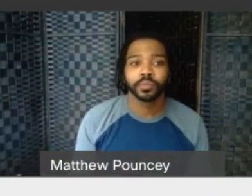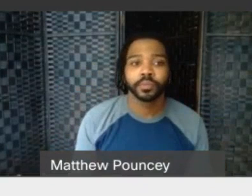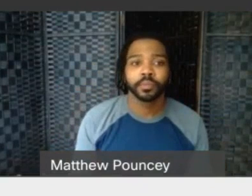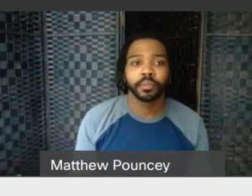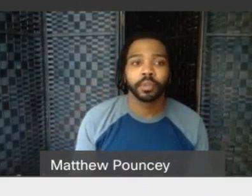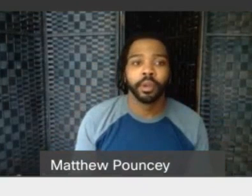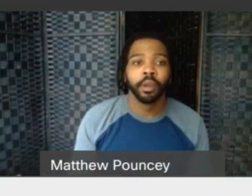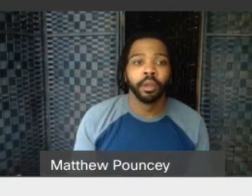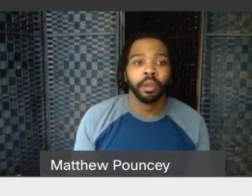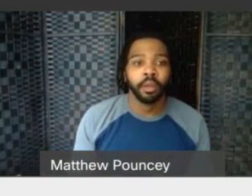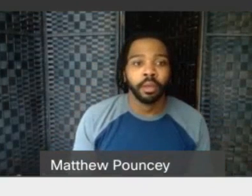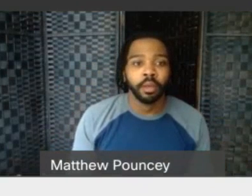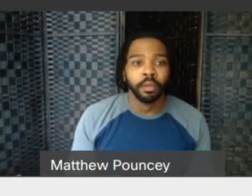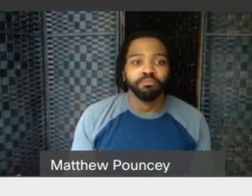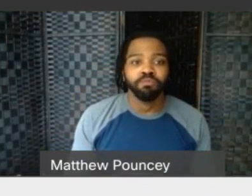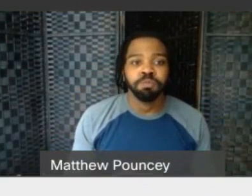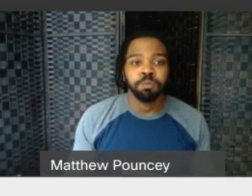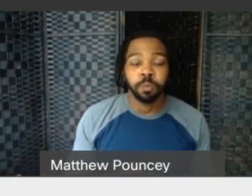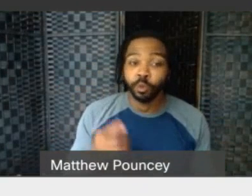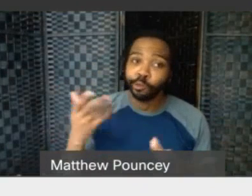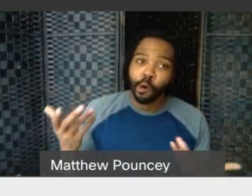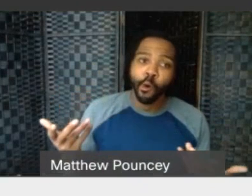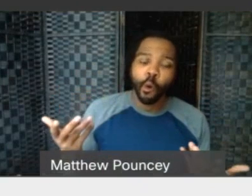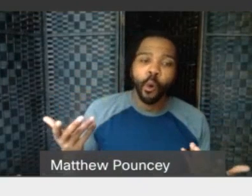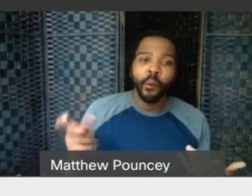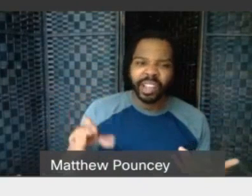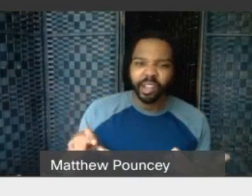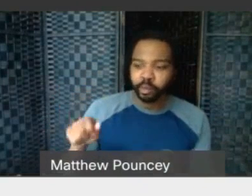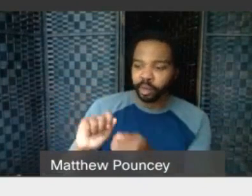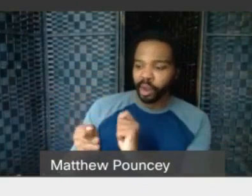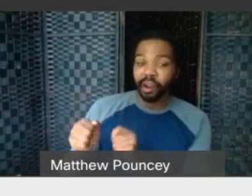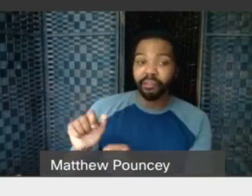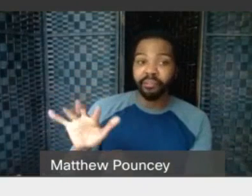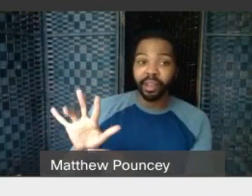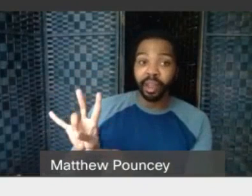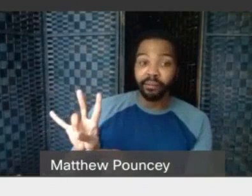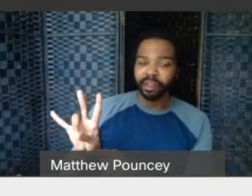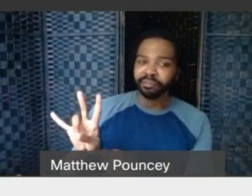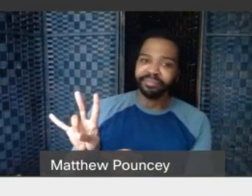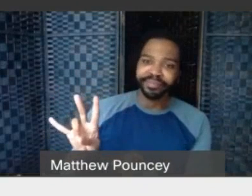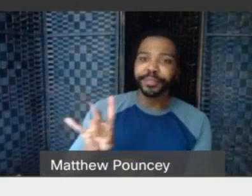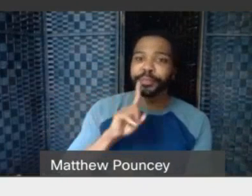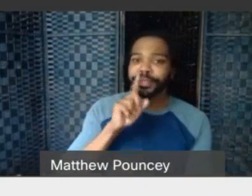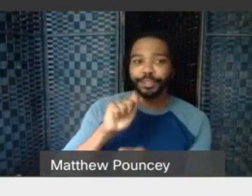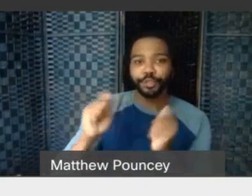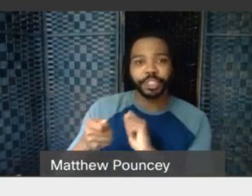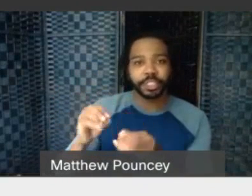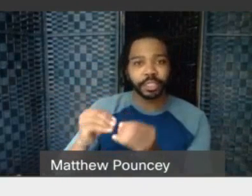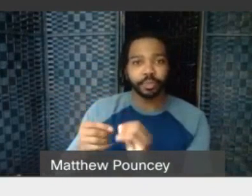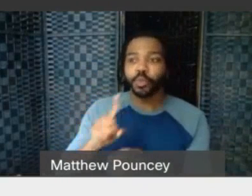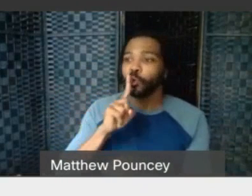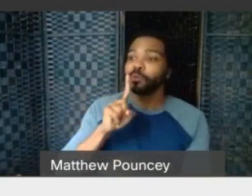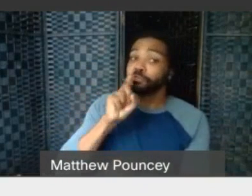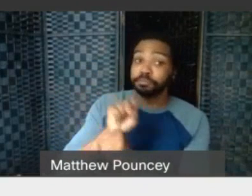and so we should be updating that there are 57. Doesn't change the number of people who are confirmed COVID